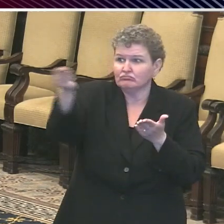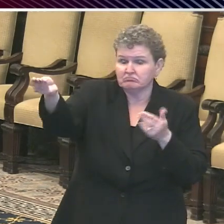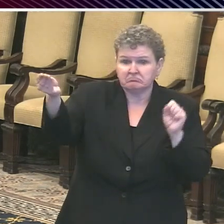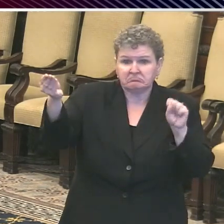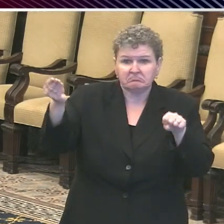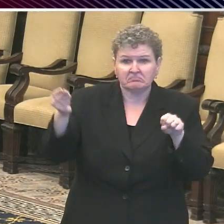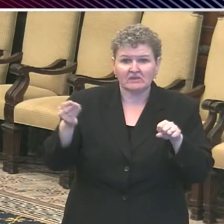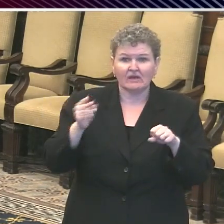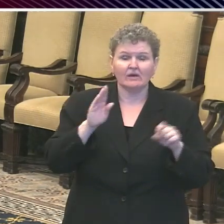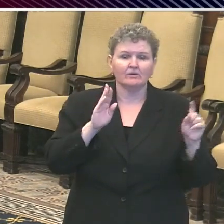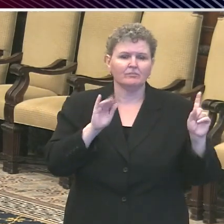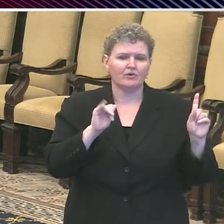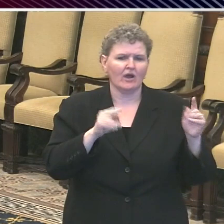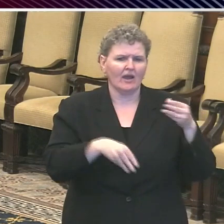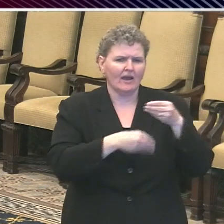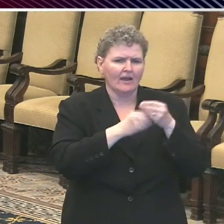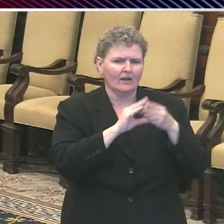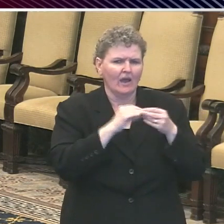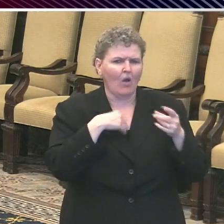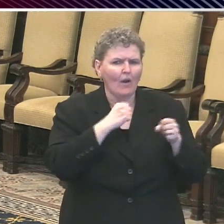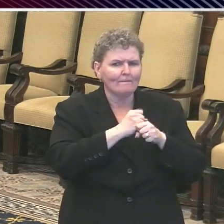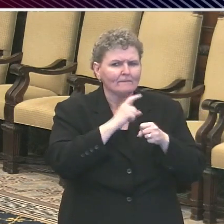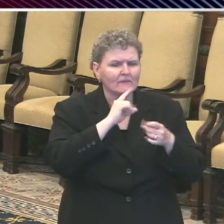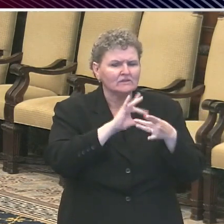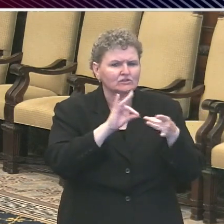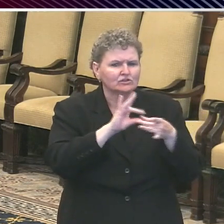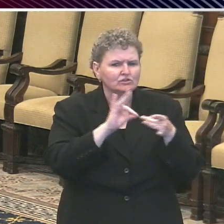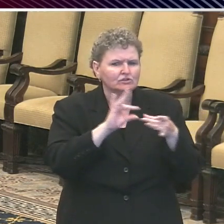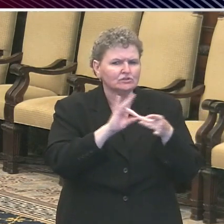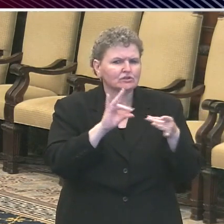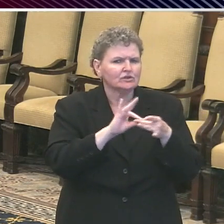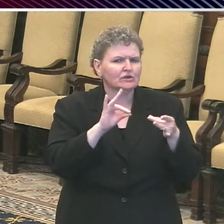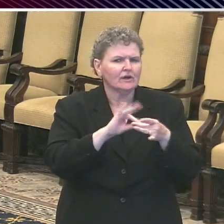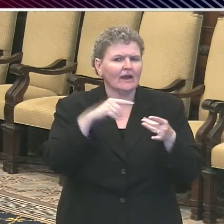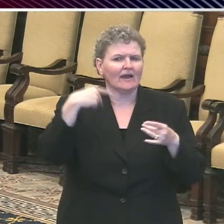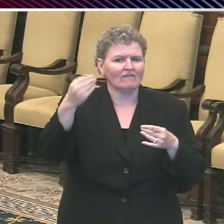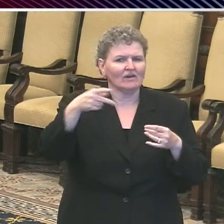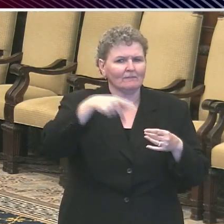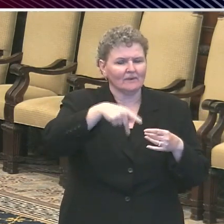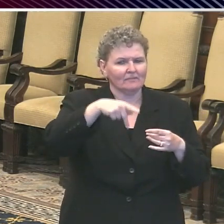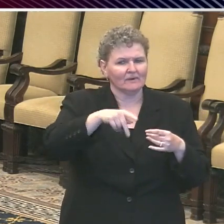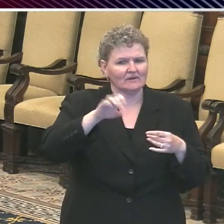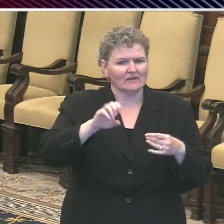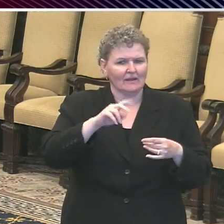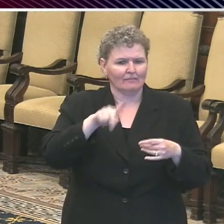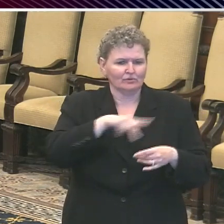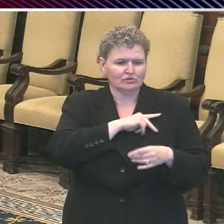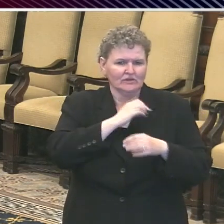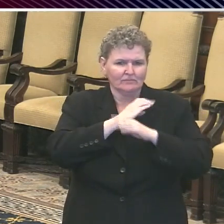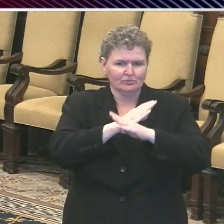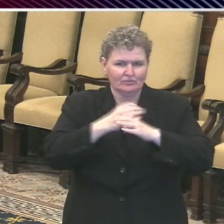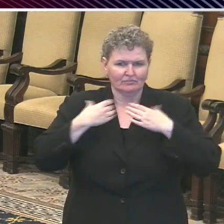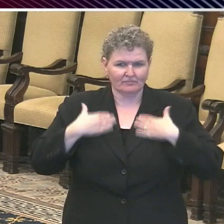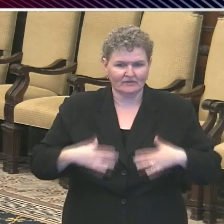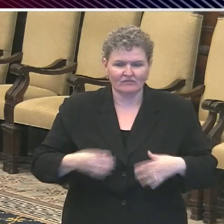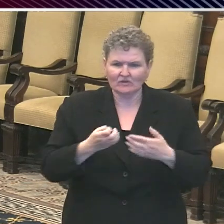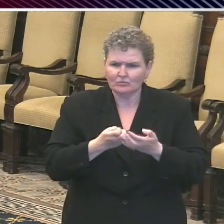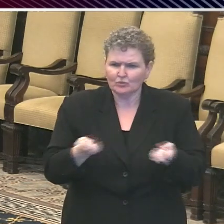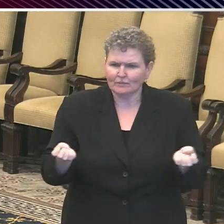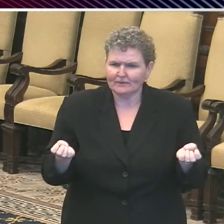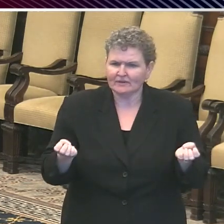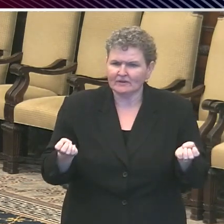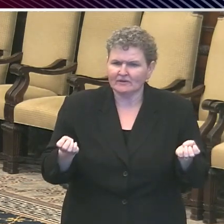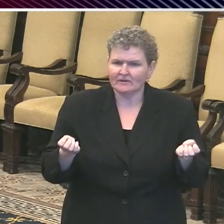just want to mention that we have provided some personal protective equipment as late as last week. I know our Office of Emergency